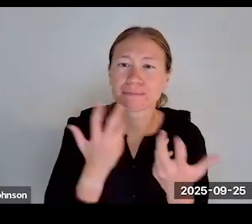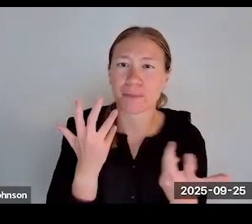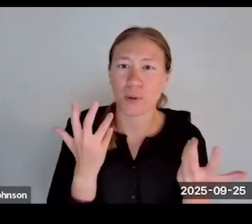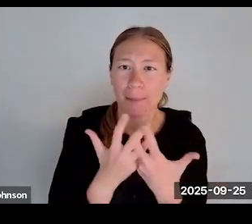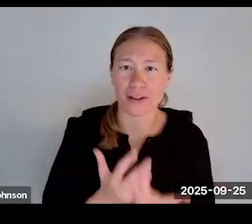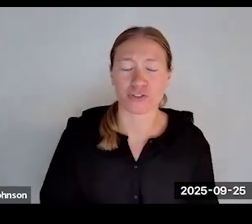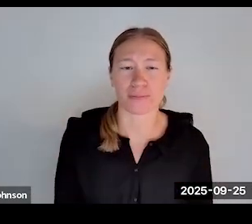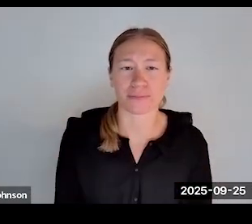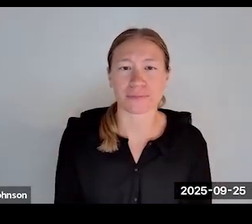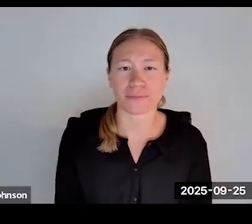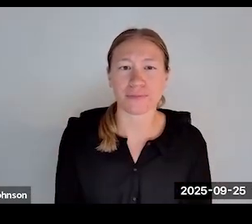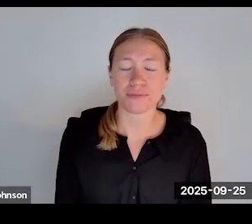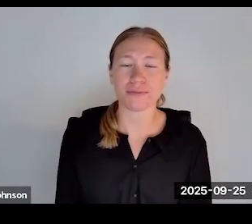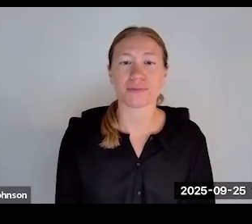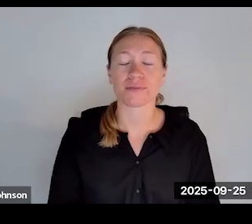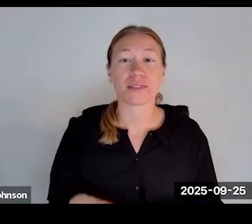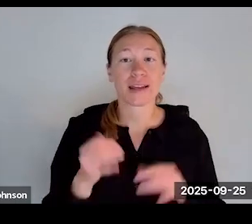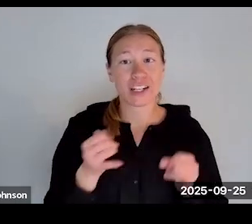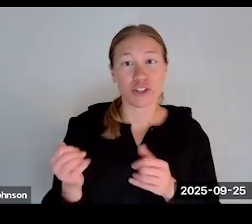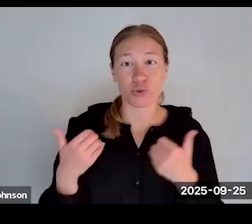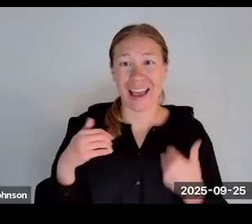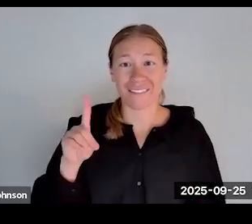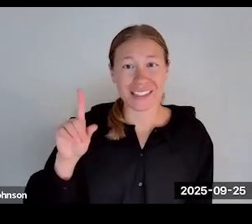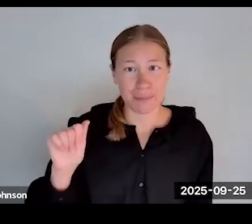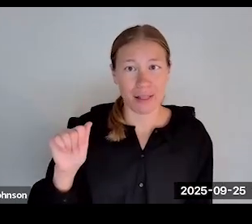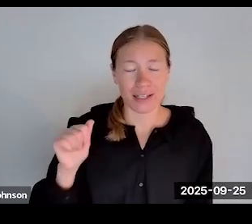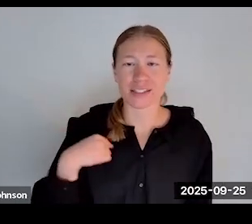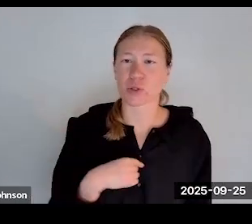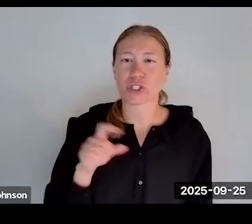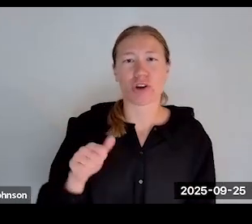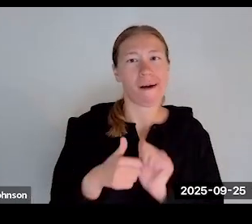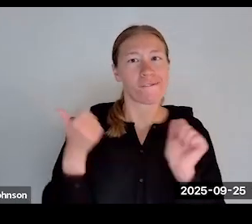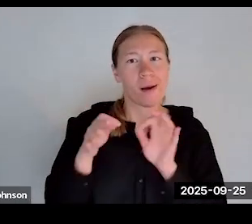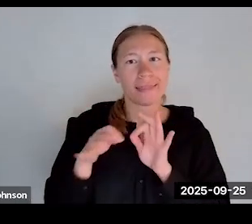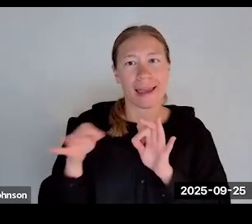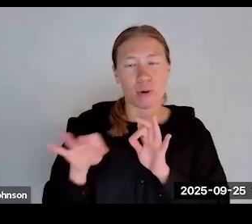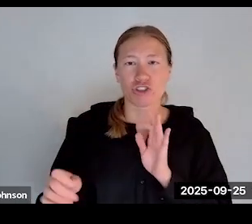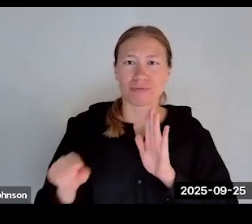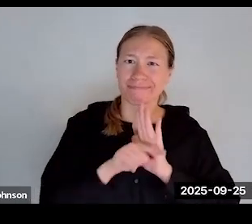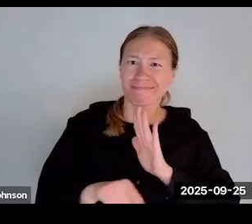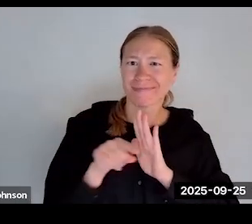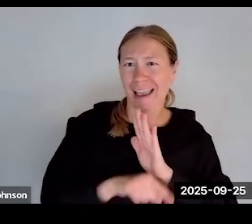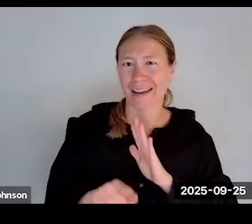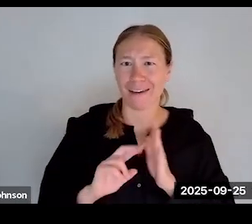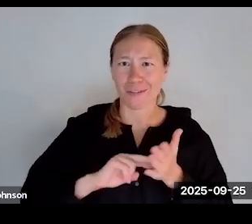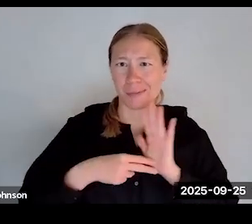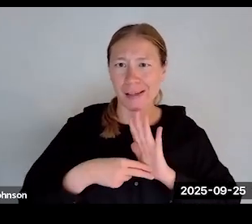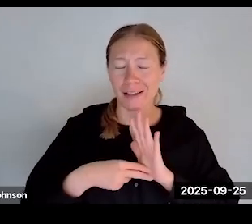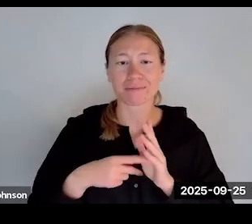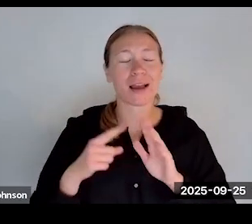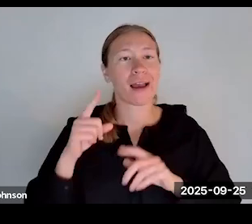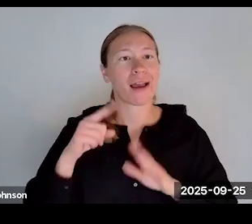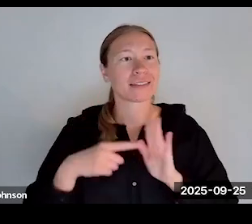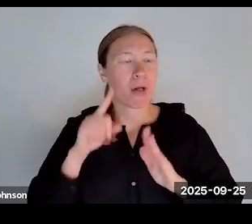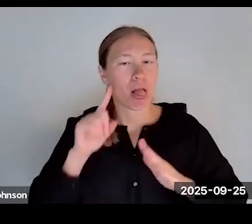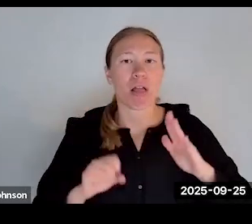When speaking about individuals with disabilities, we really want to avoid language with negative overtones, like a stroke